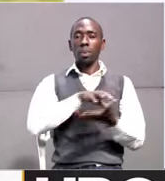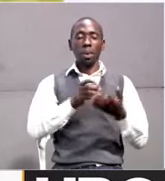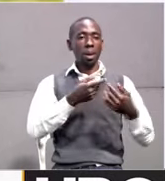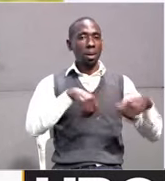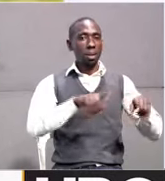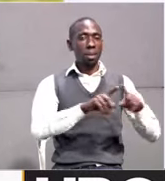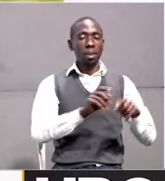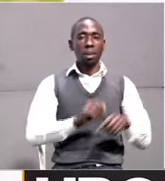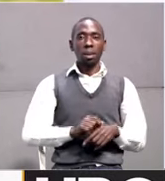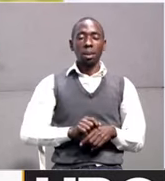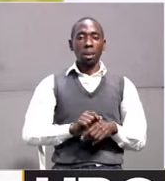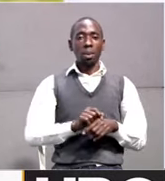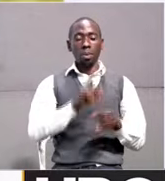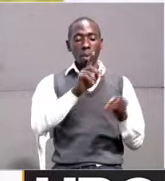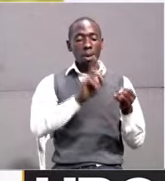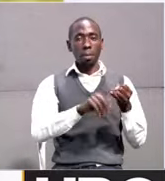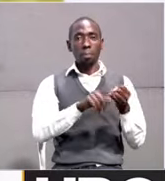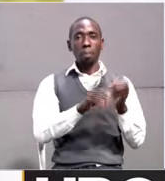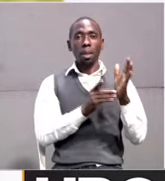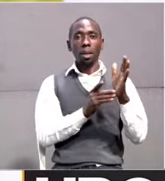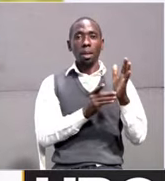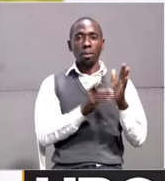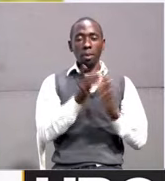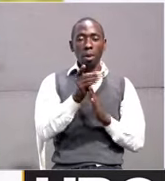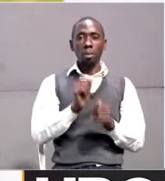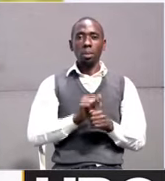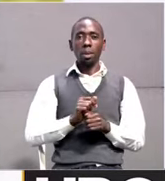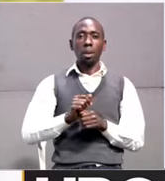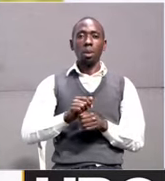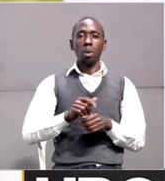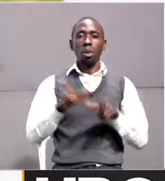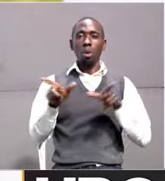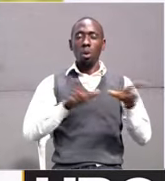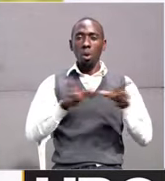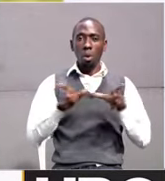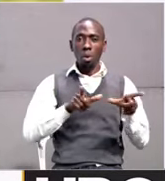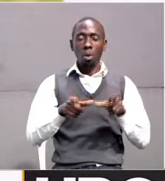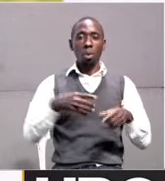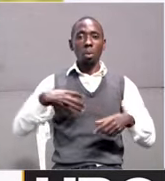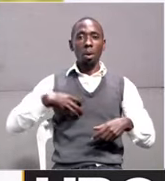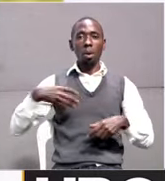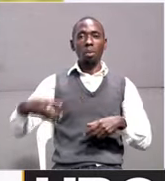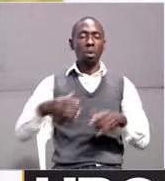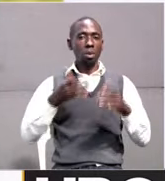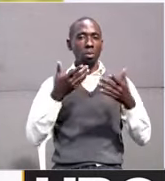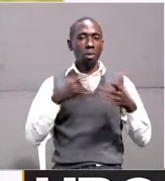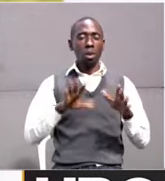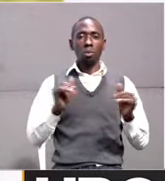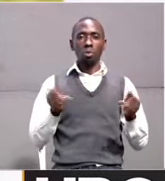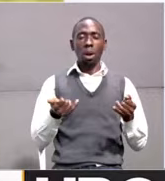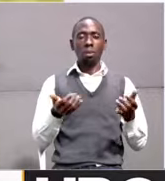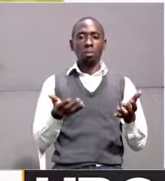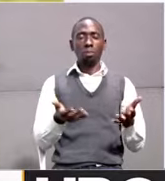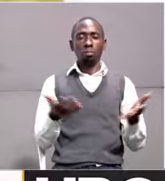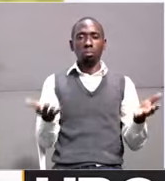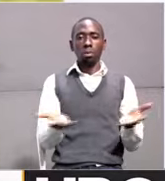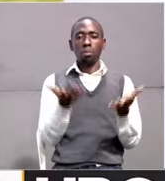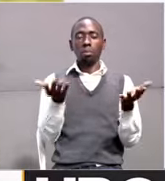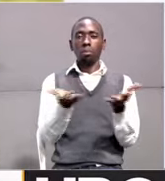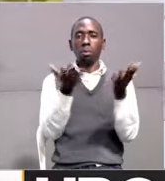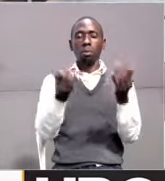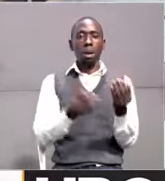Develop the indigenous wealth, modernize it. The